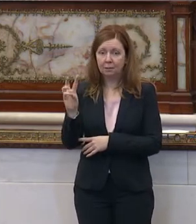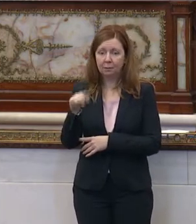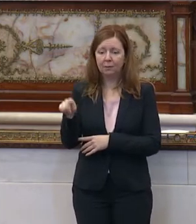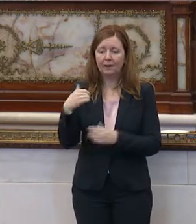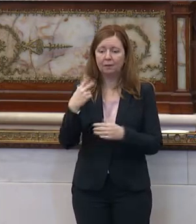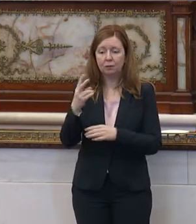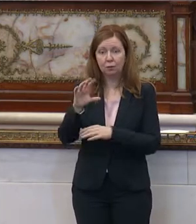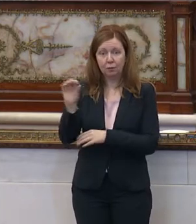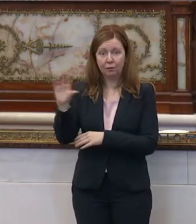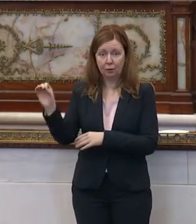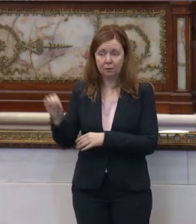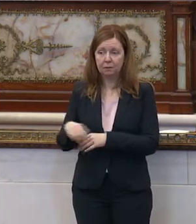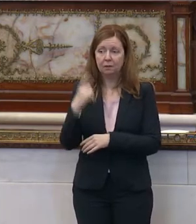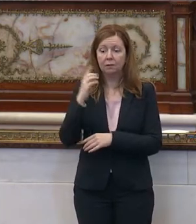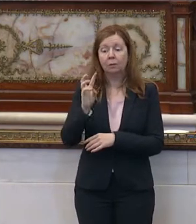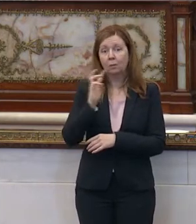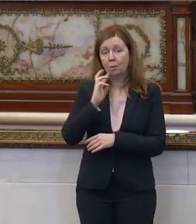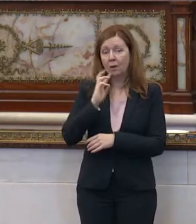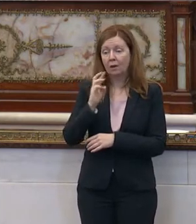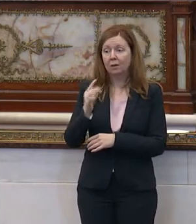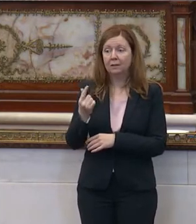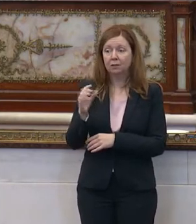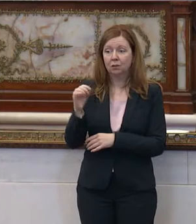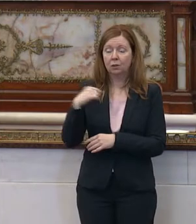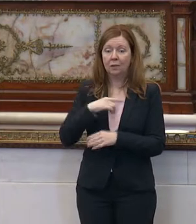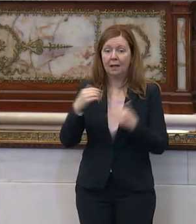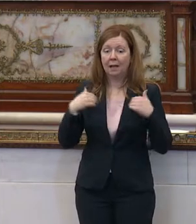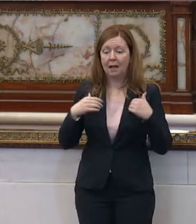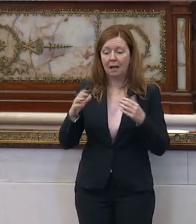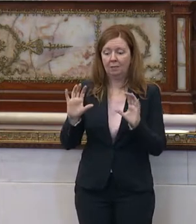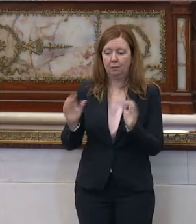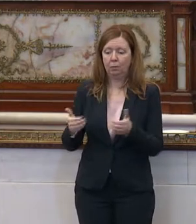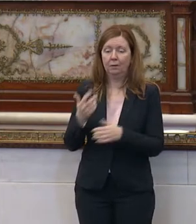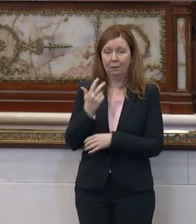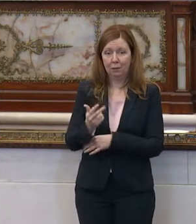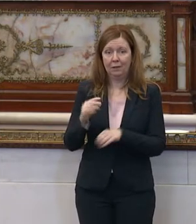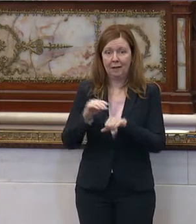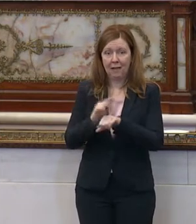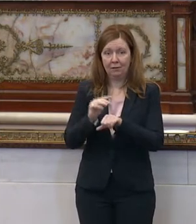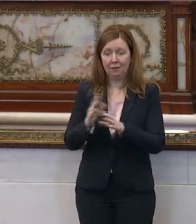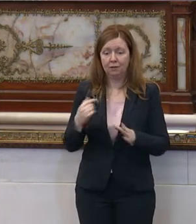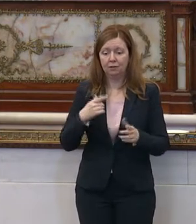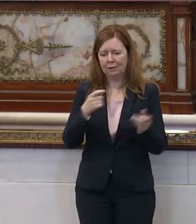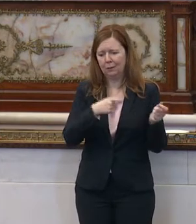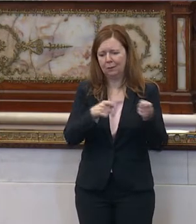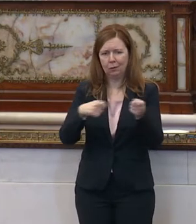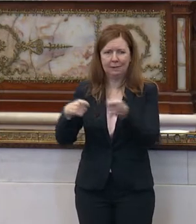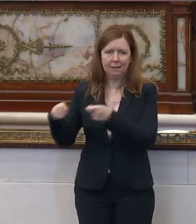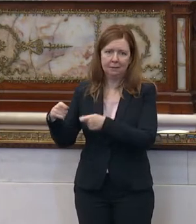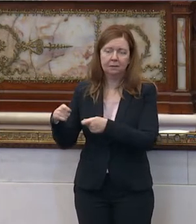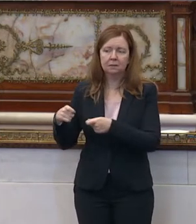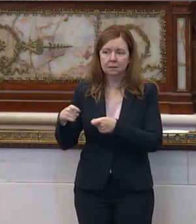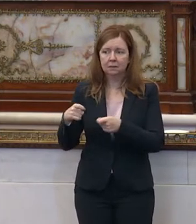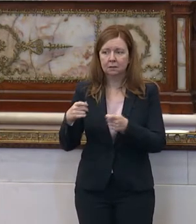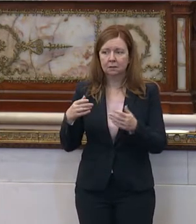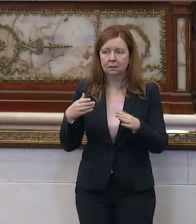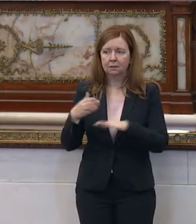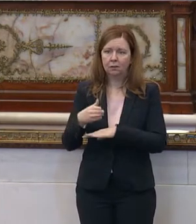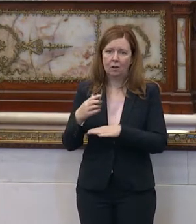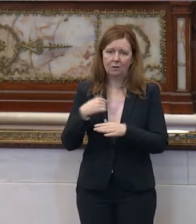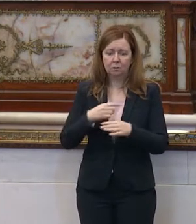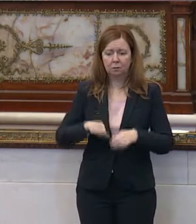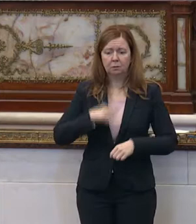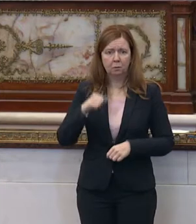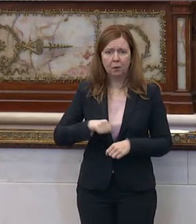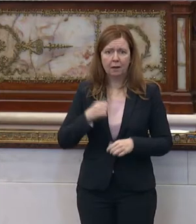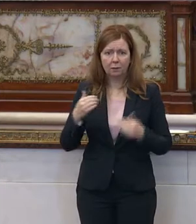two firms, and for water and GO, we have a pool of three advisors that we rotate across. So we're proud